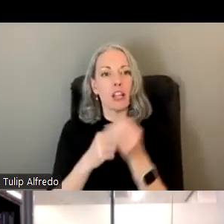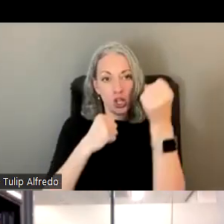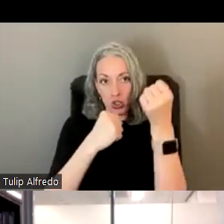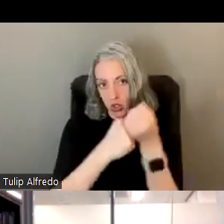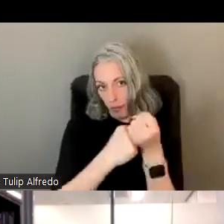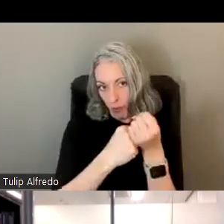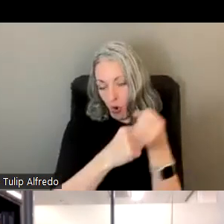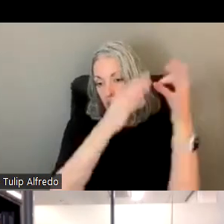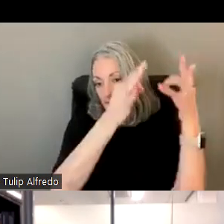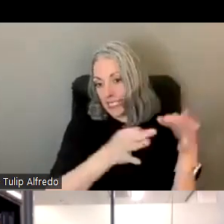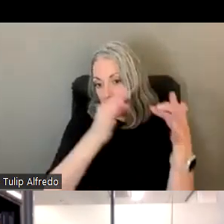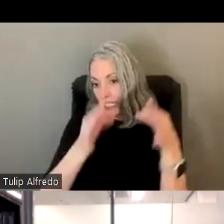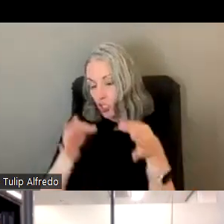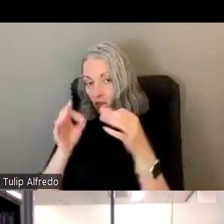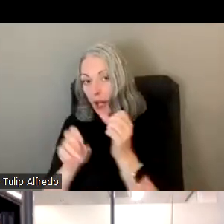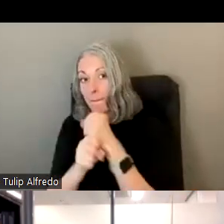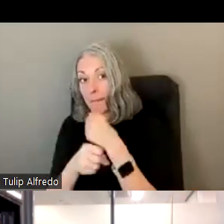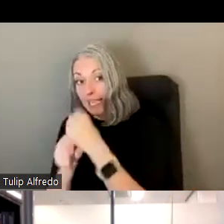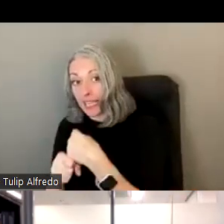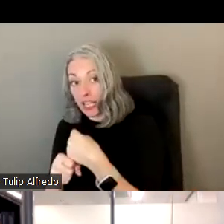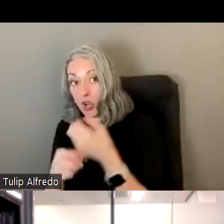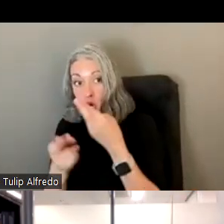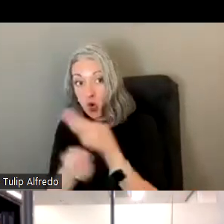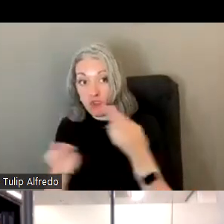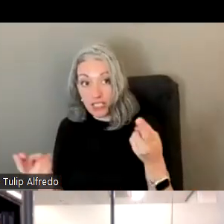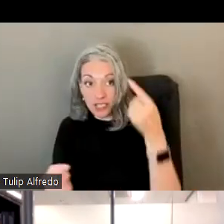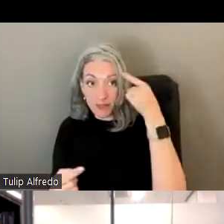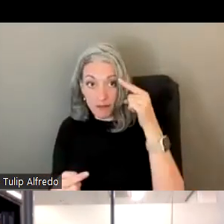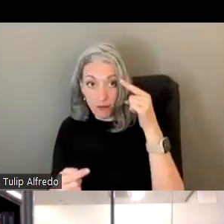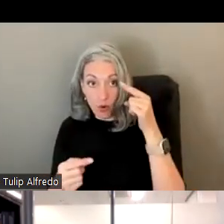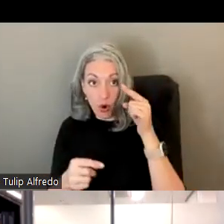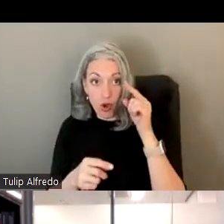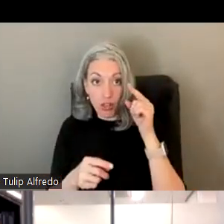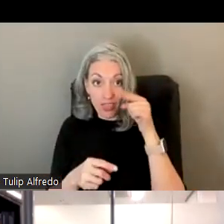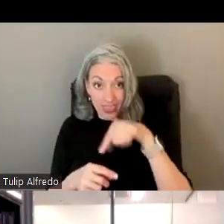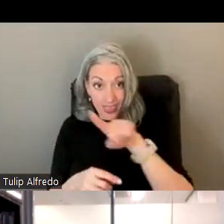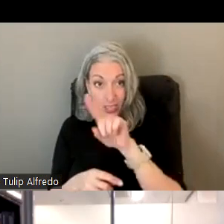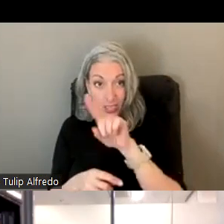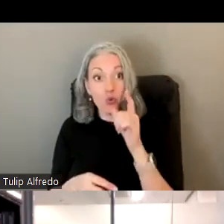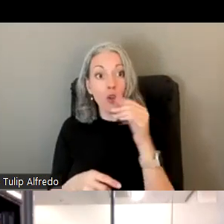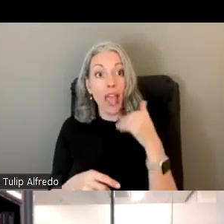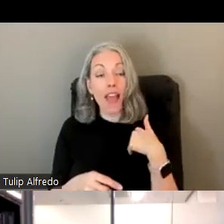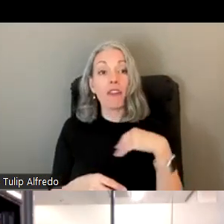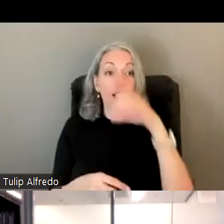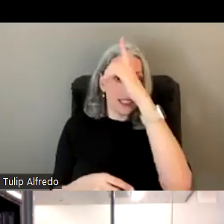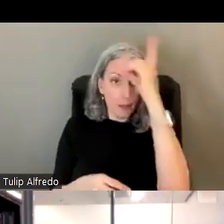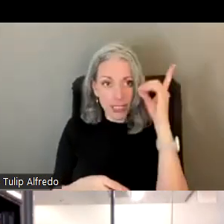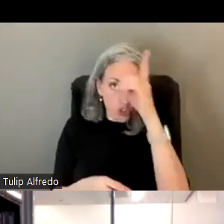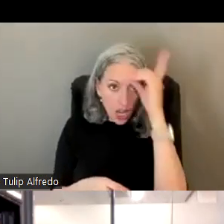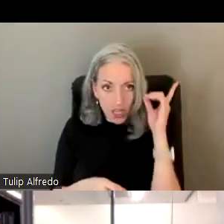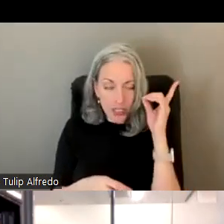supported decision-making resources for persons with dementia and their caregivers.